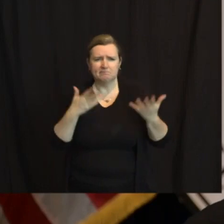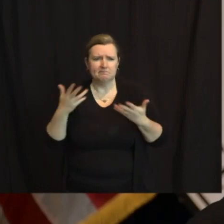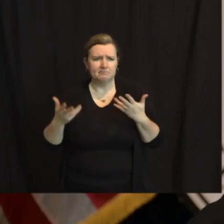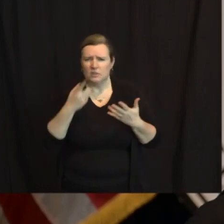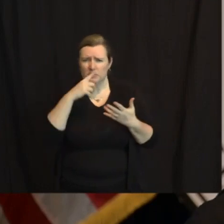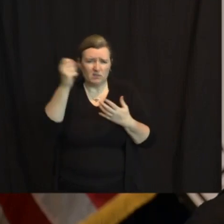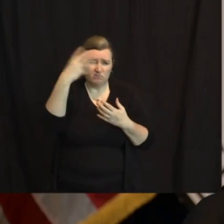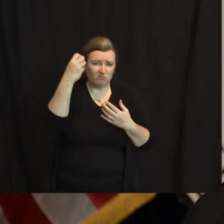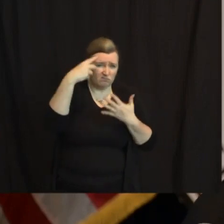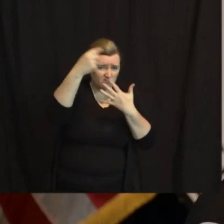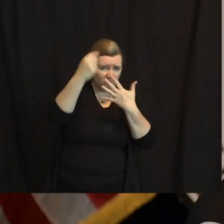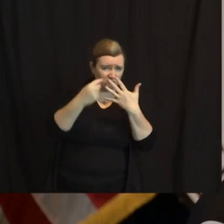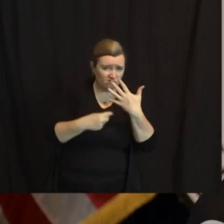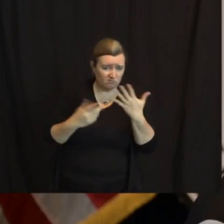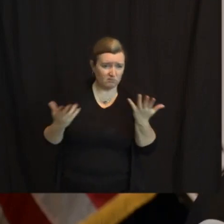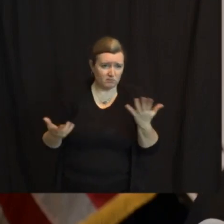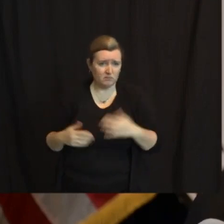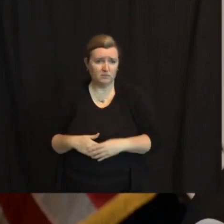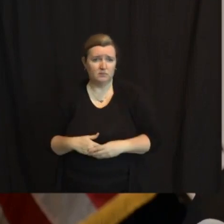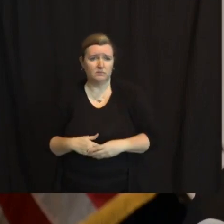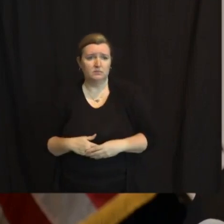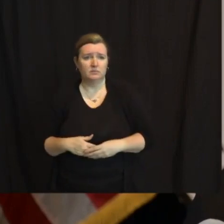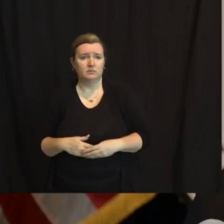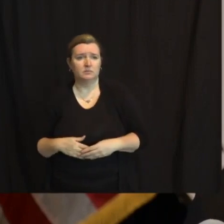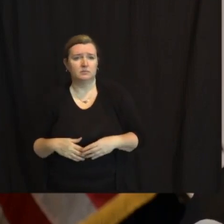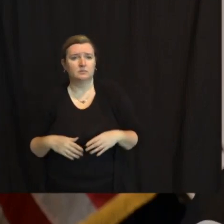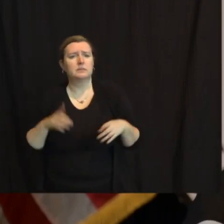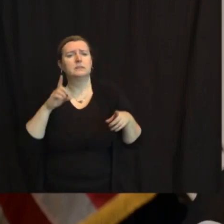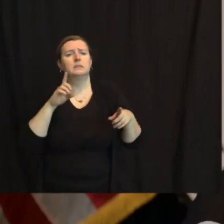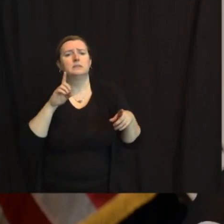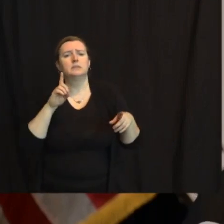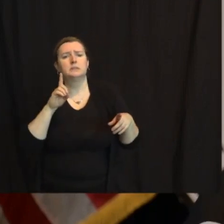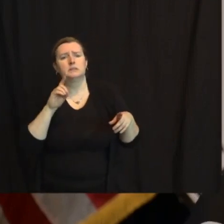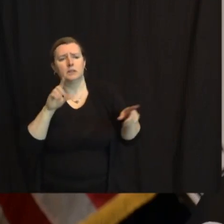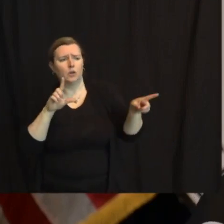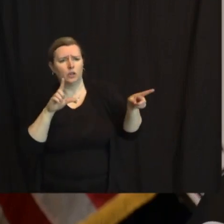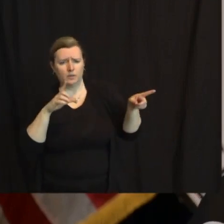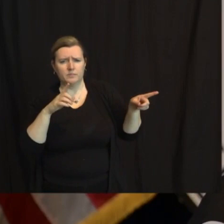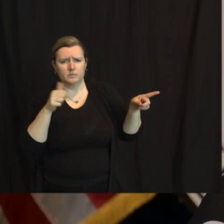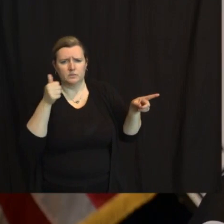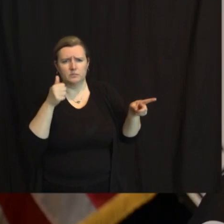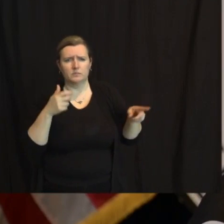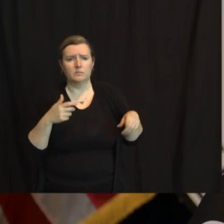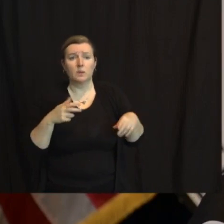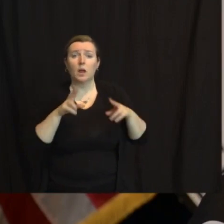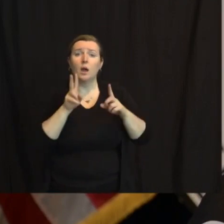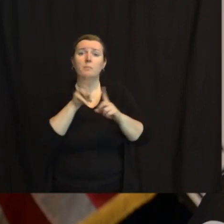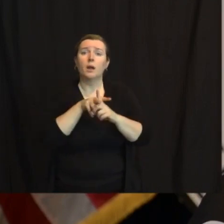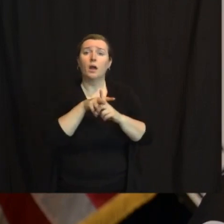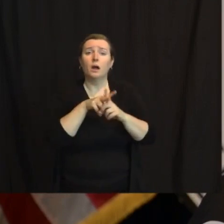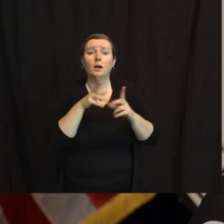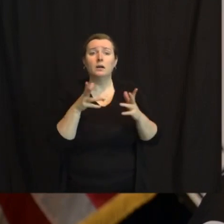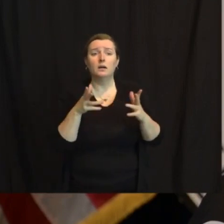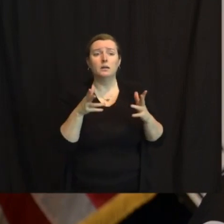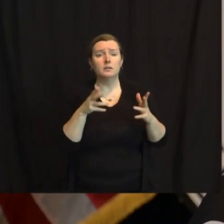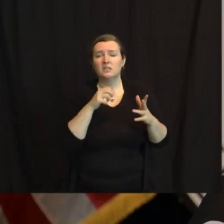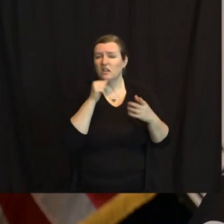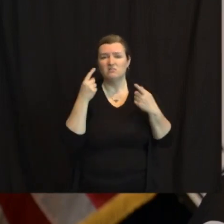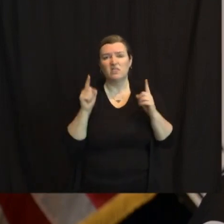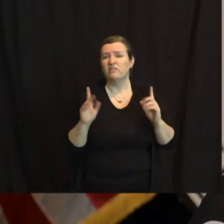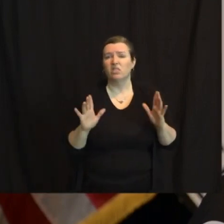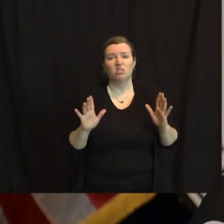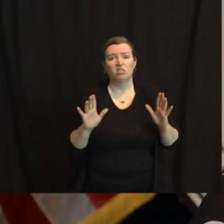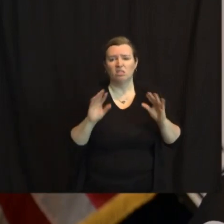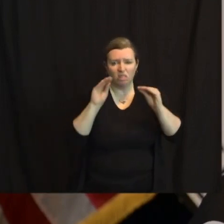correct. Commissioner, many readers have told us they have been unsuccessful applying and getting a message that said authentication